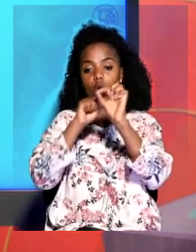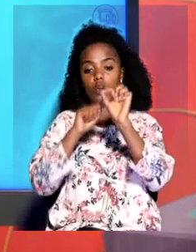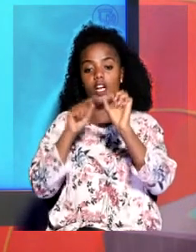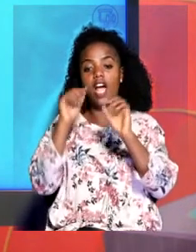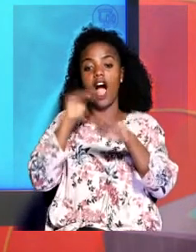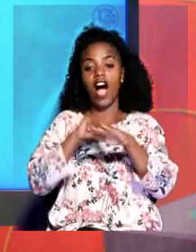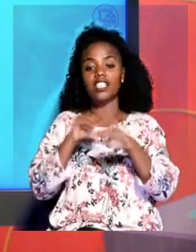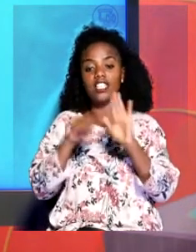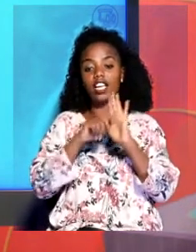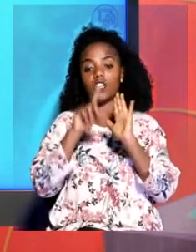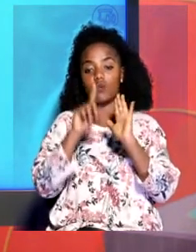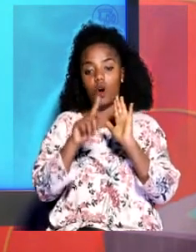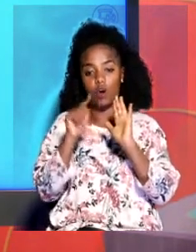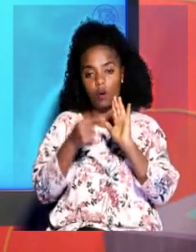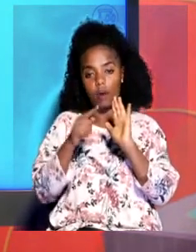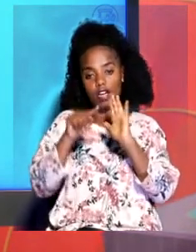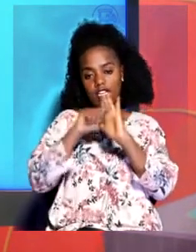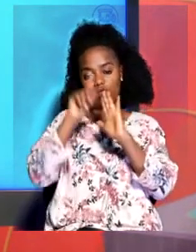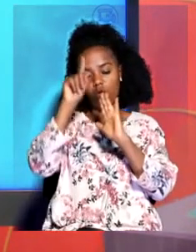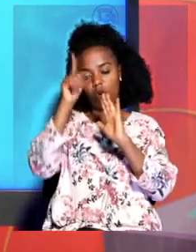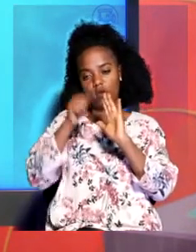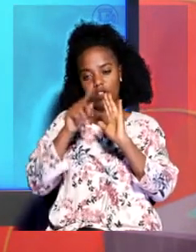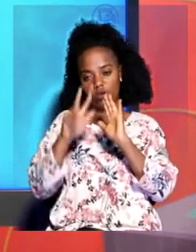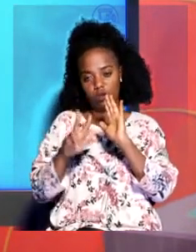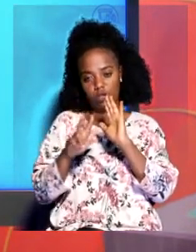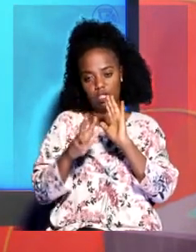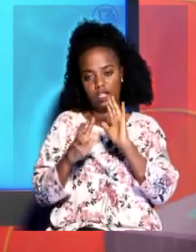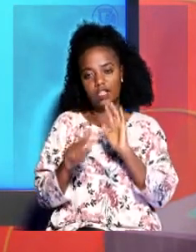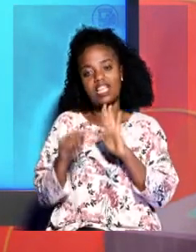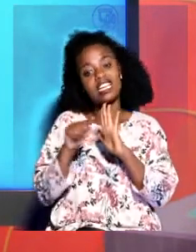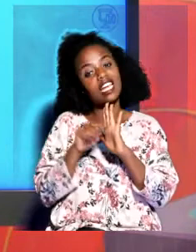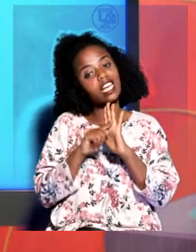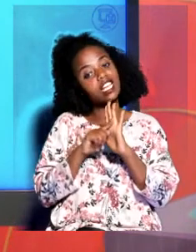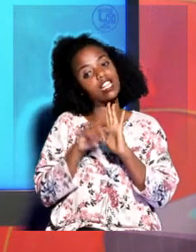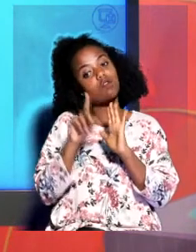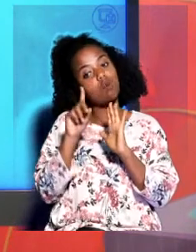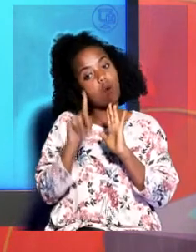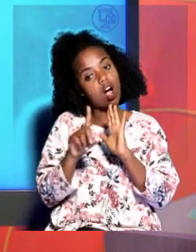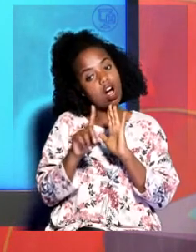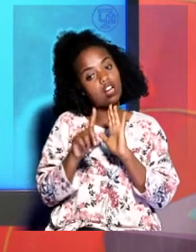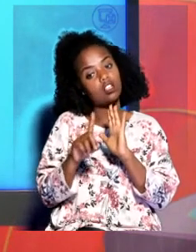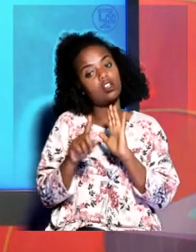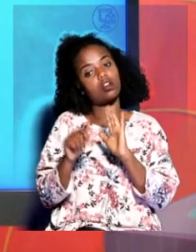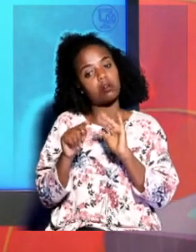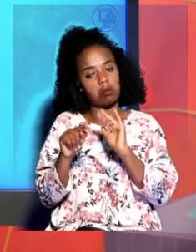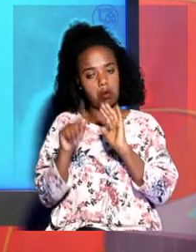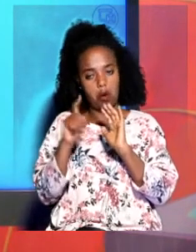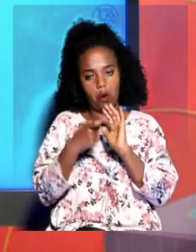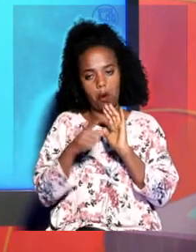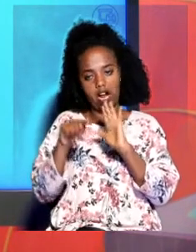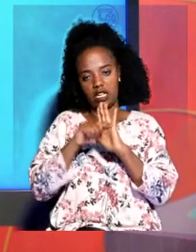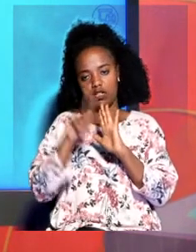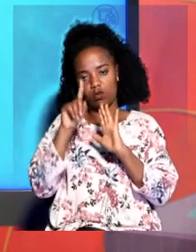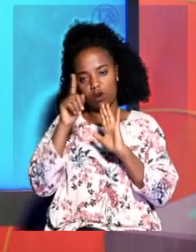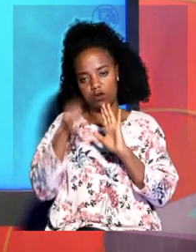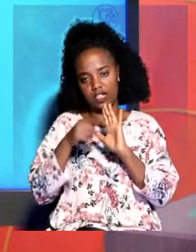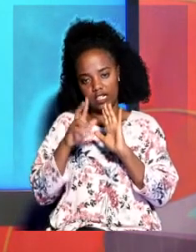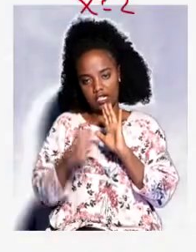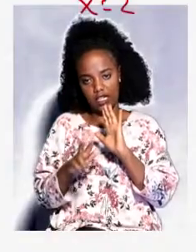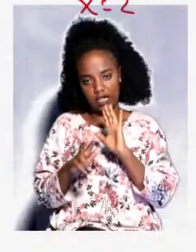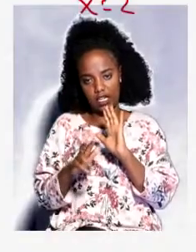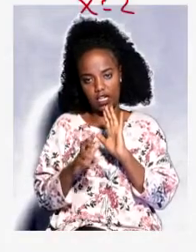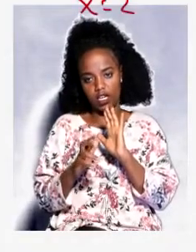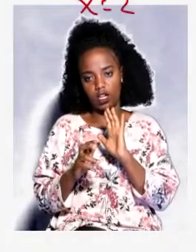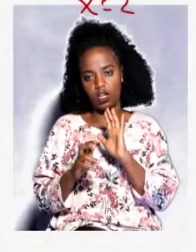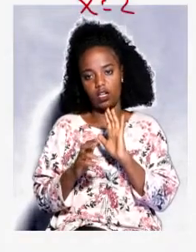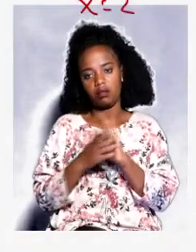1 comma negative 1 over 3. Negative 1 comma negative 1 over 3 is near here. So,